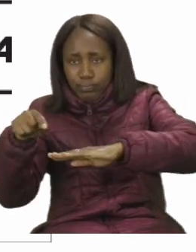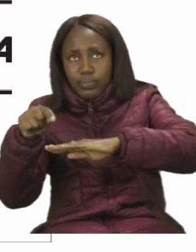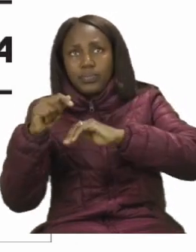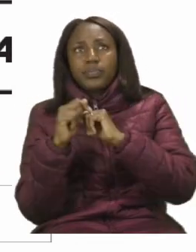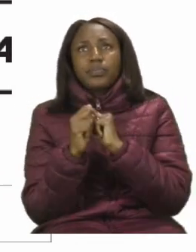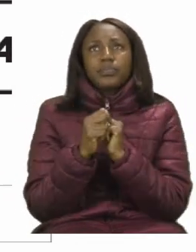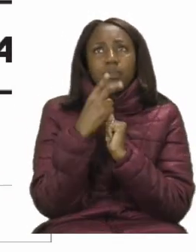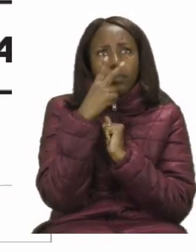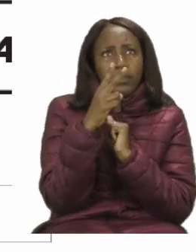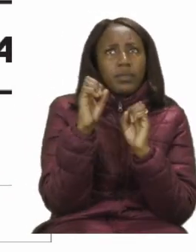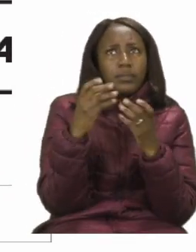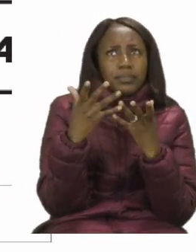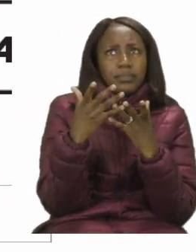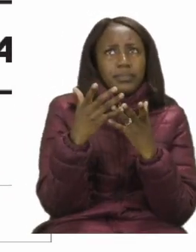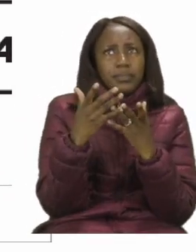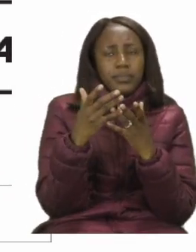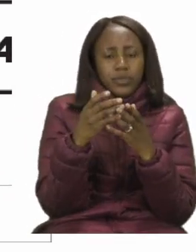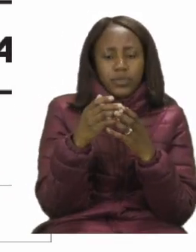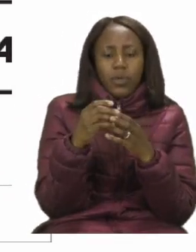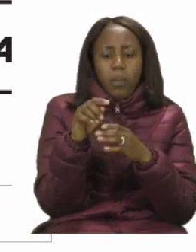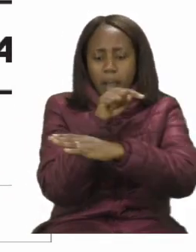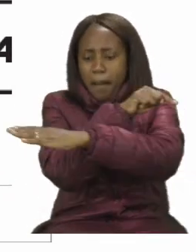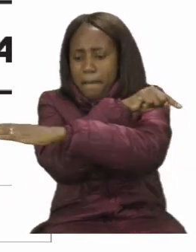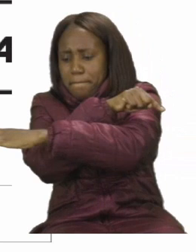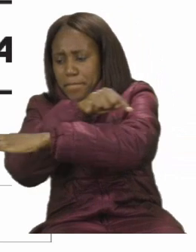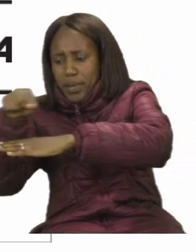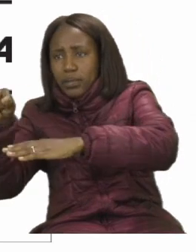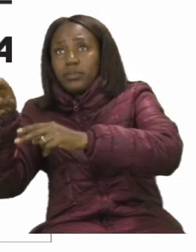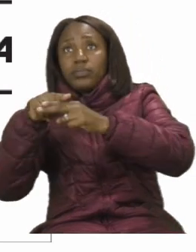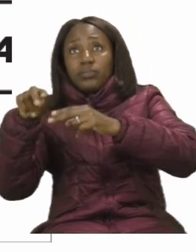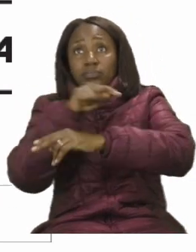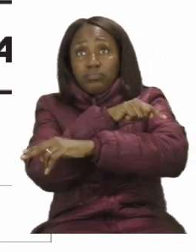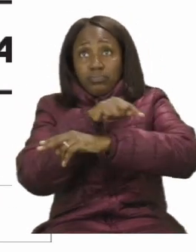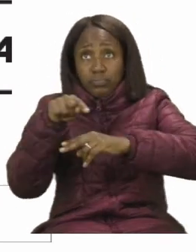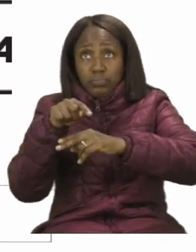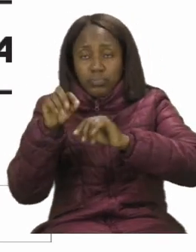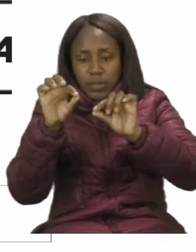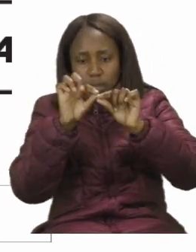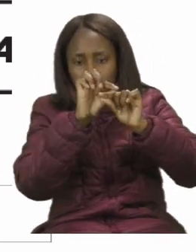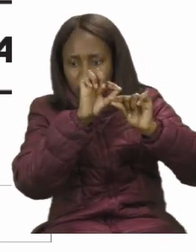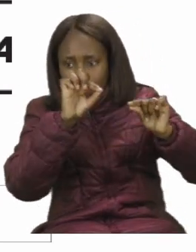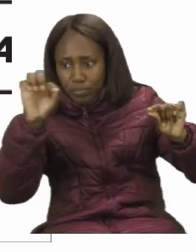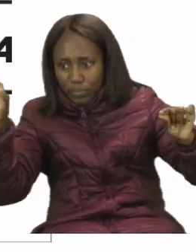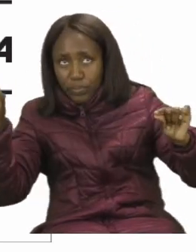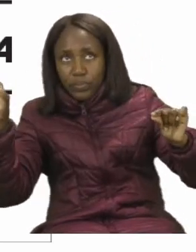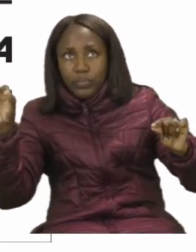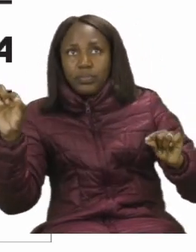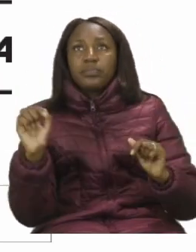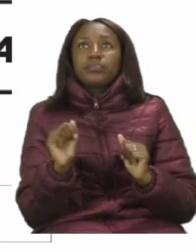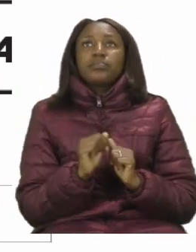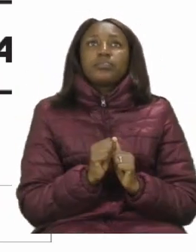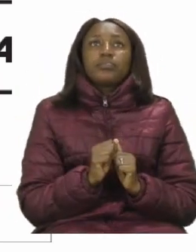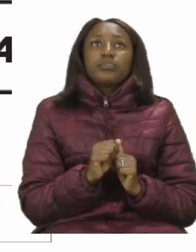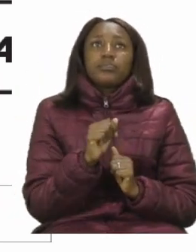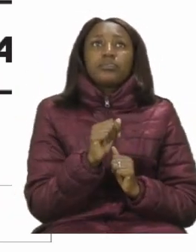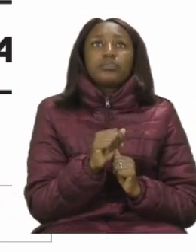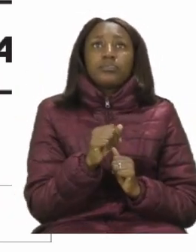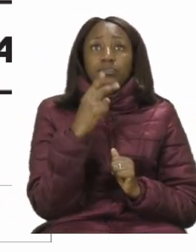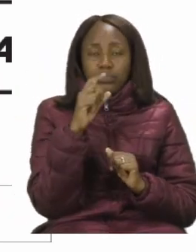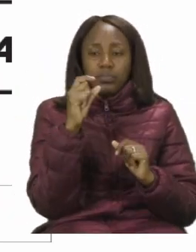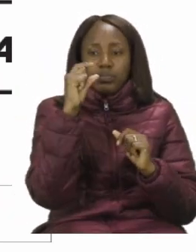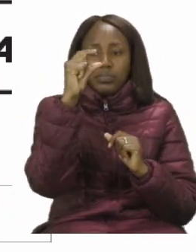Remember, draw a straight line in each box using the given length. You will see there are 3